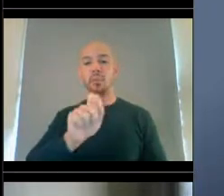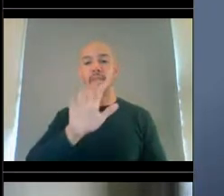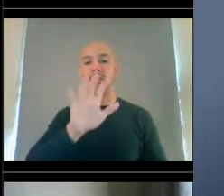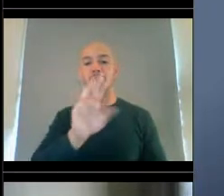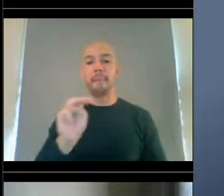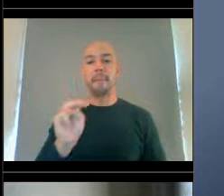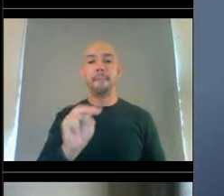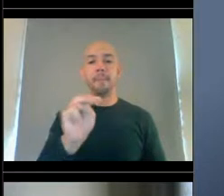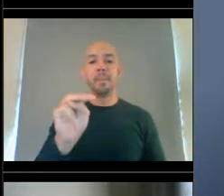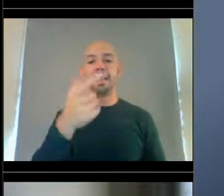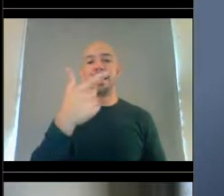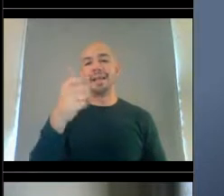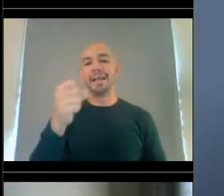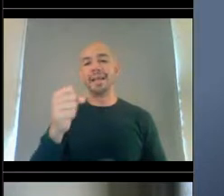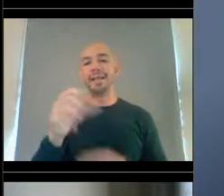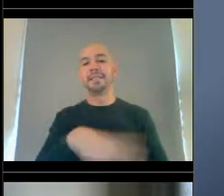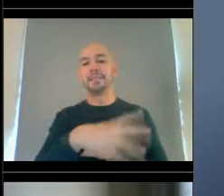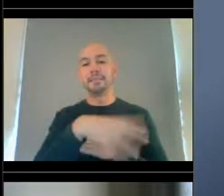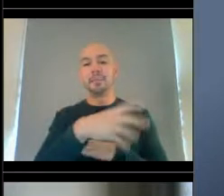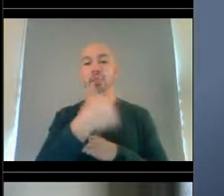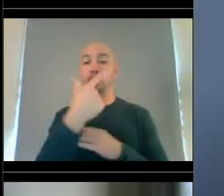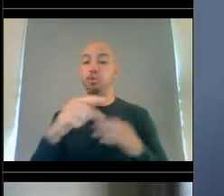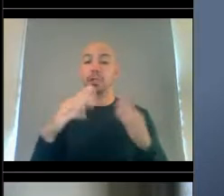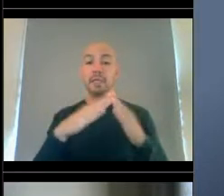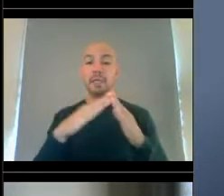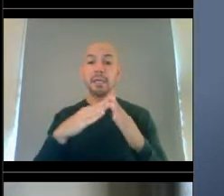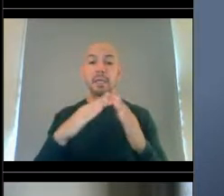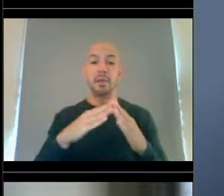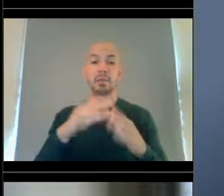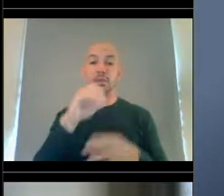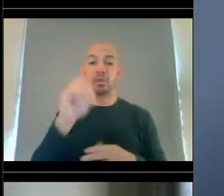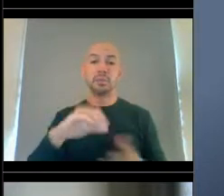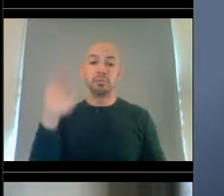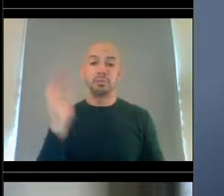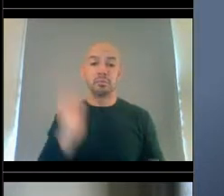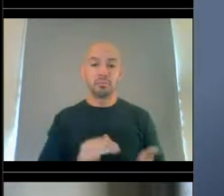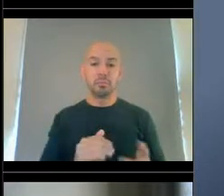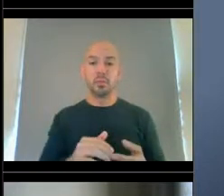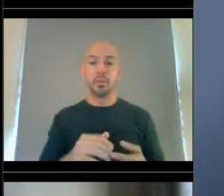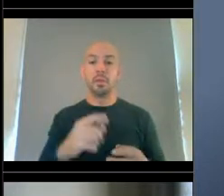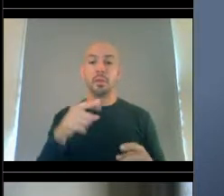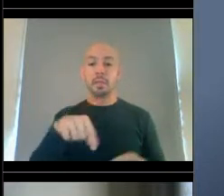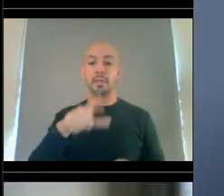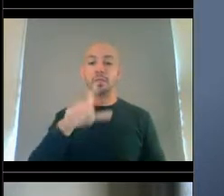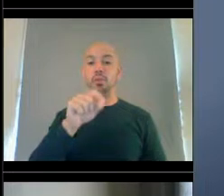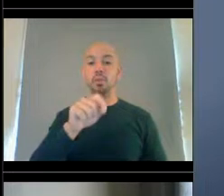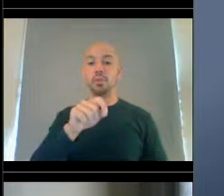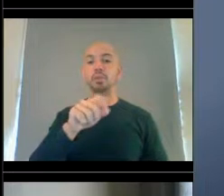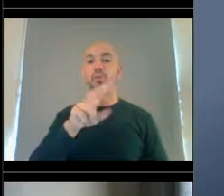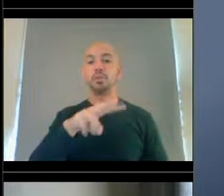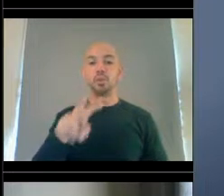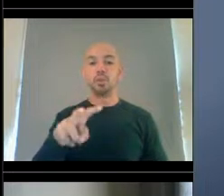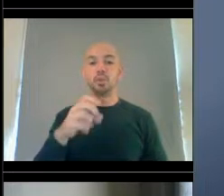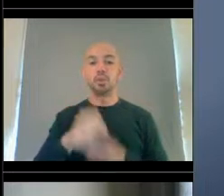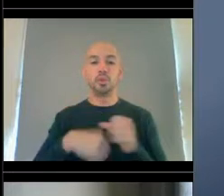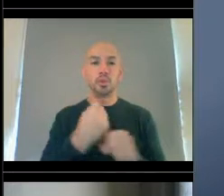miles traveled over a 20-year period with the second program cycle coming to a close the commission's program staff has worked